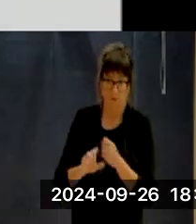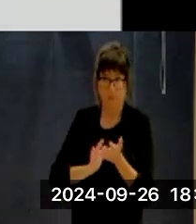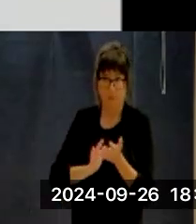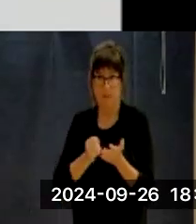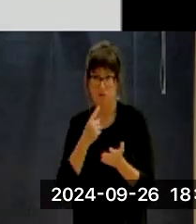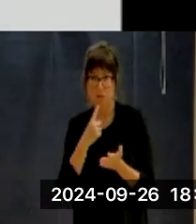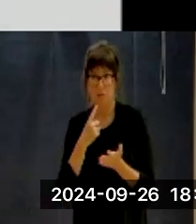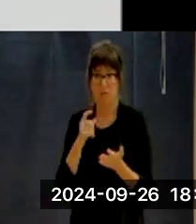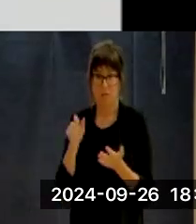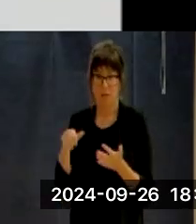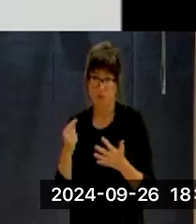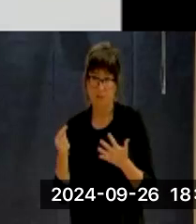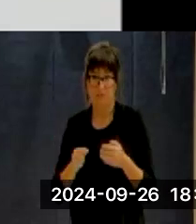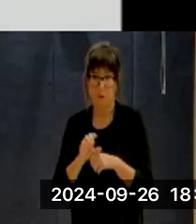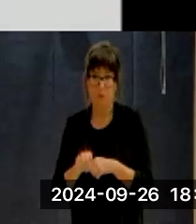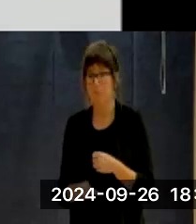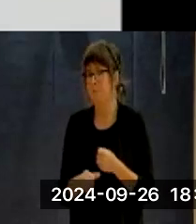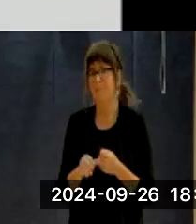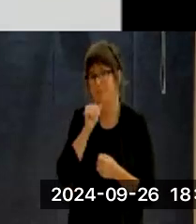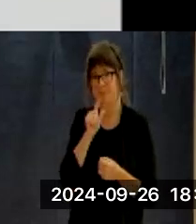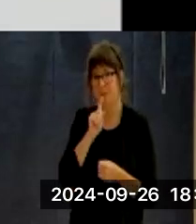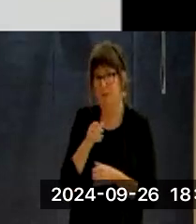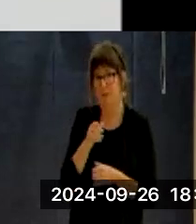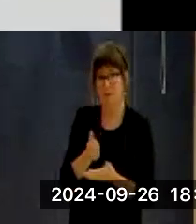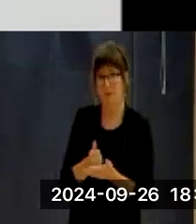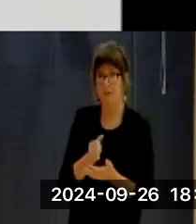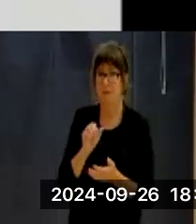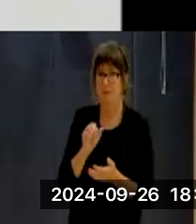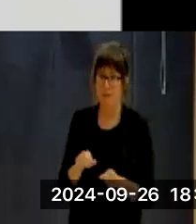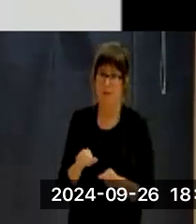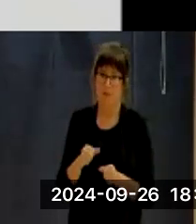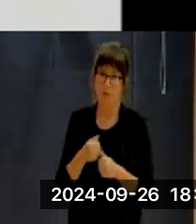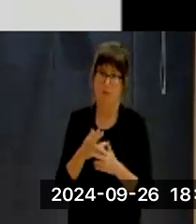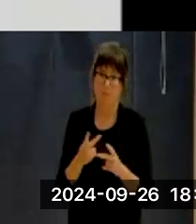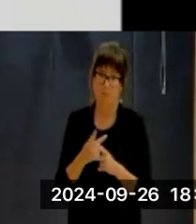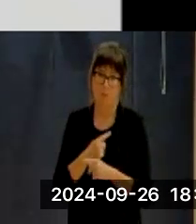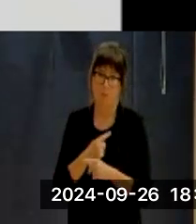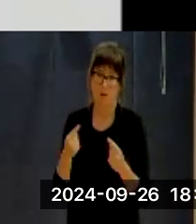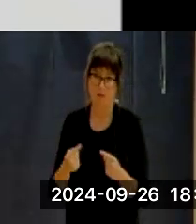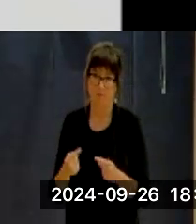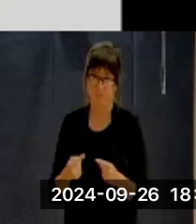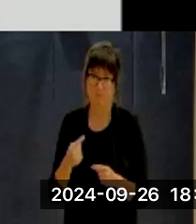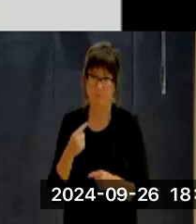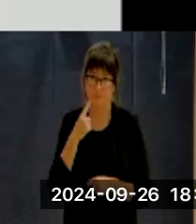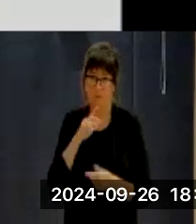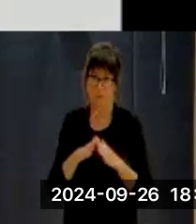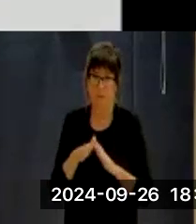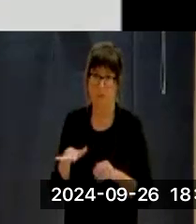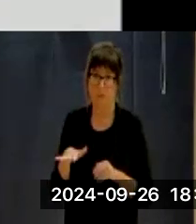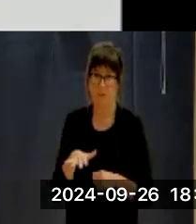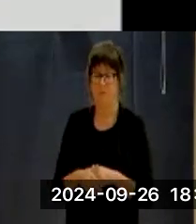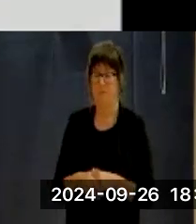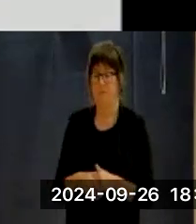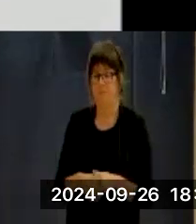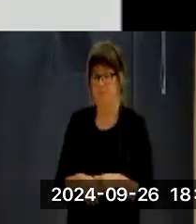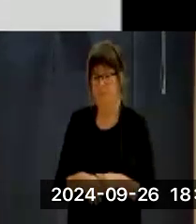otherwise, are not ultimately helpful and actually can be pretty harmful for those communities. Of course,